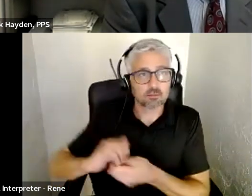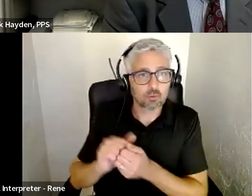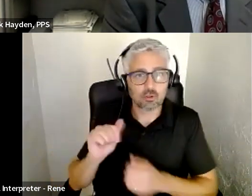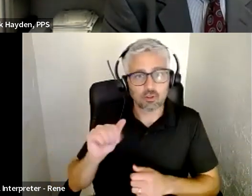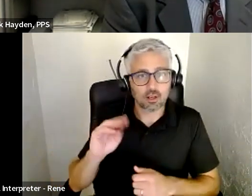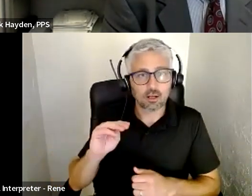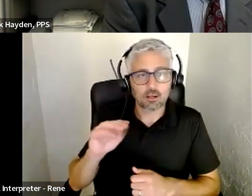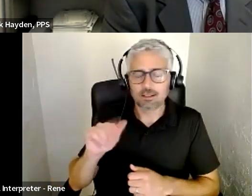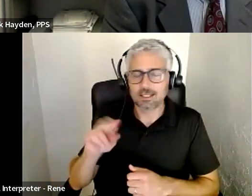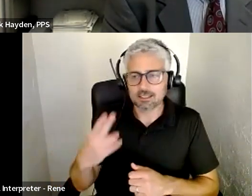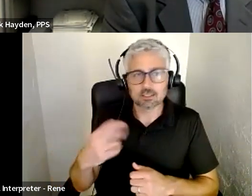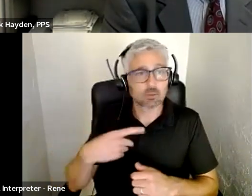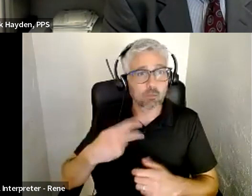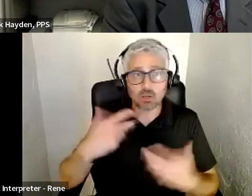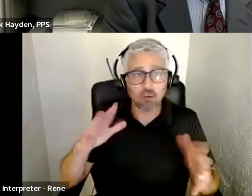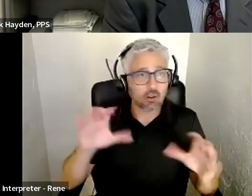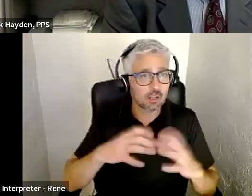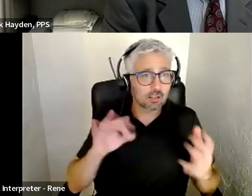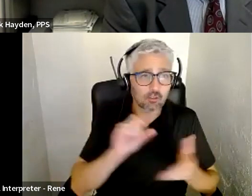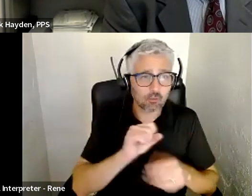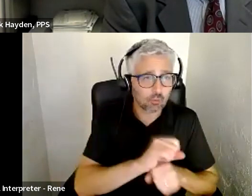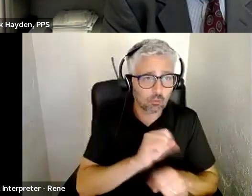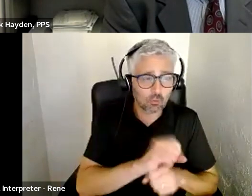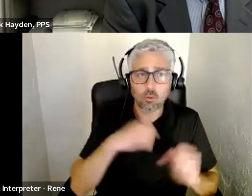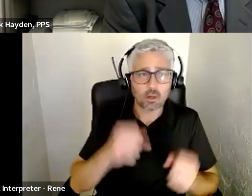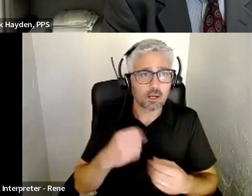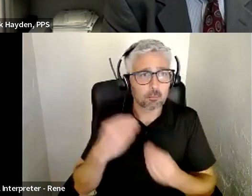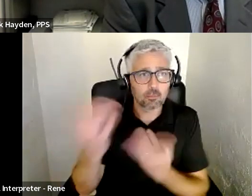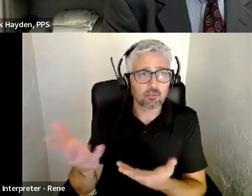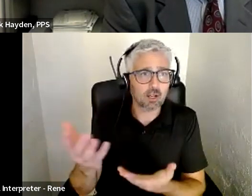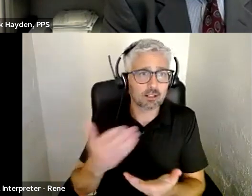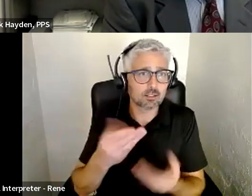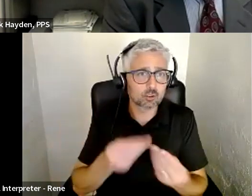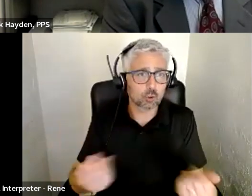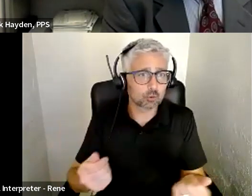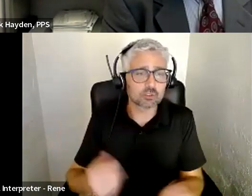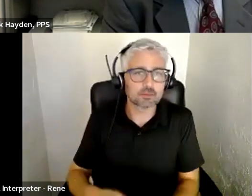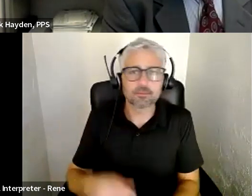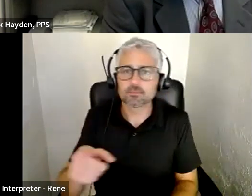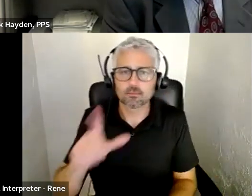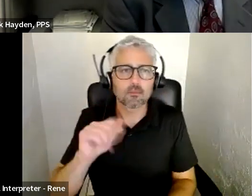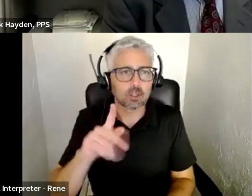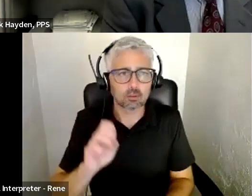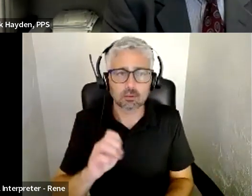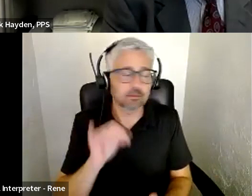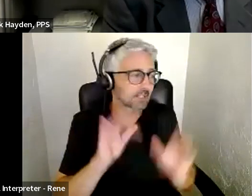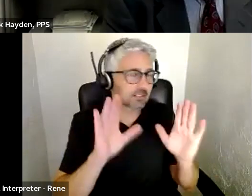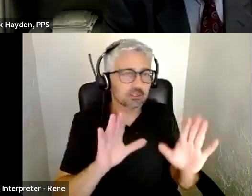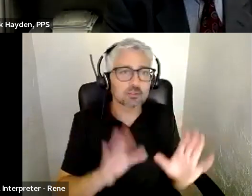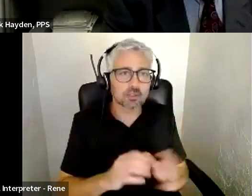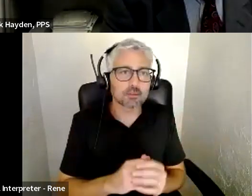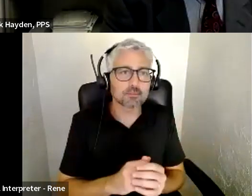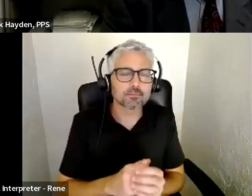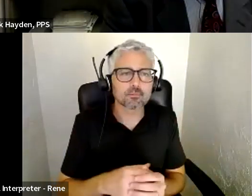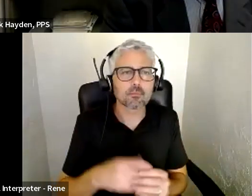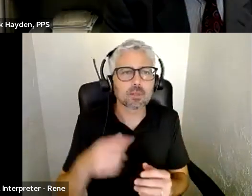lot of work in this. I mean, we can directly provide awesome solutions. Awesome. Yeah, let's why don't we set